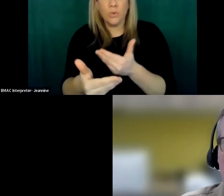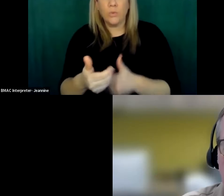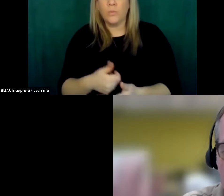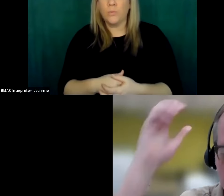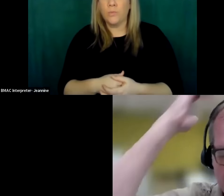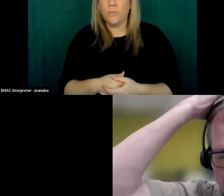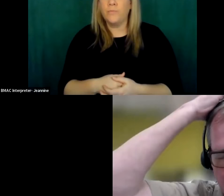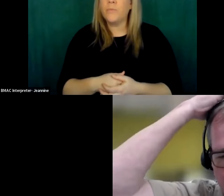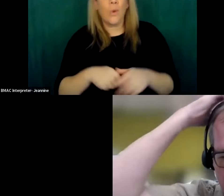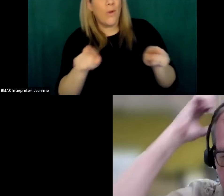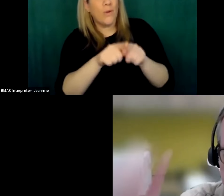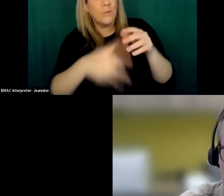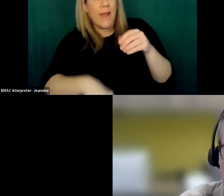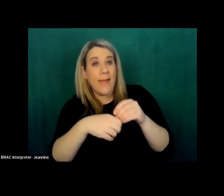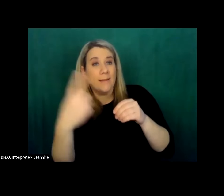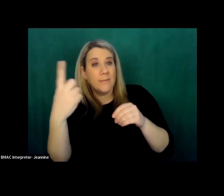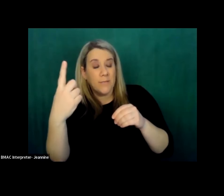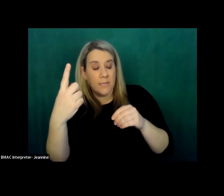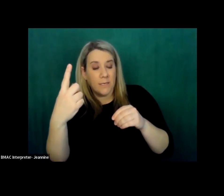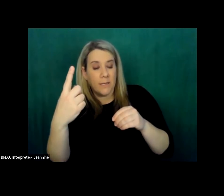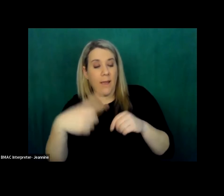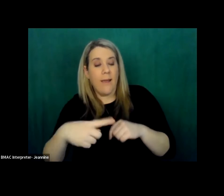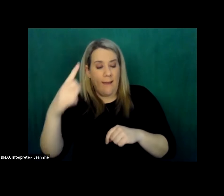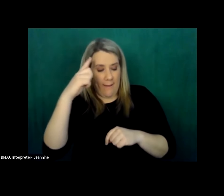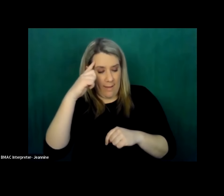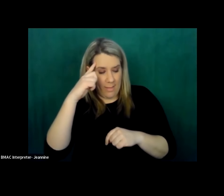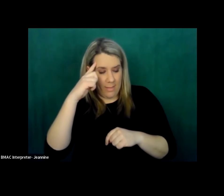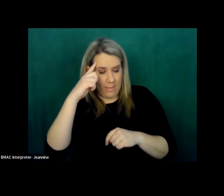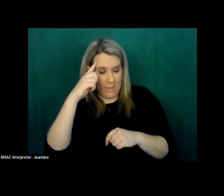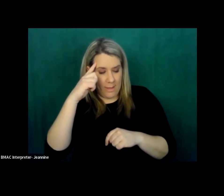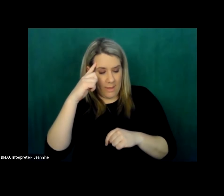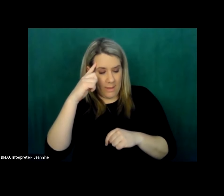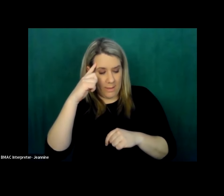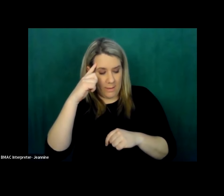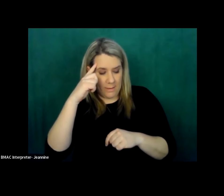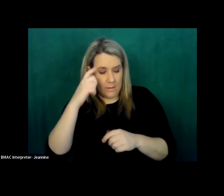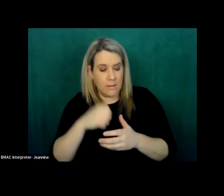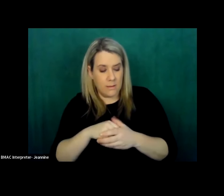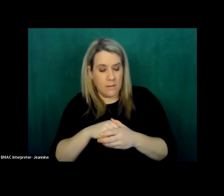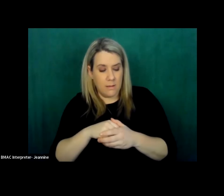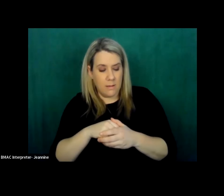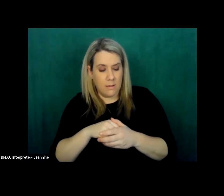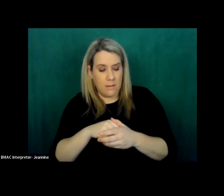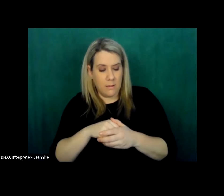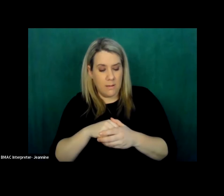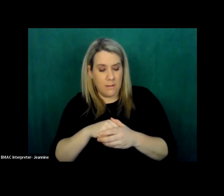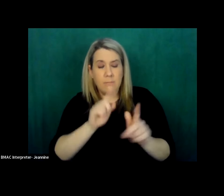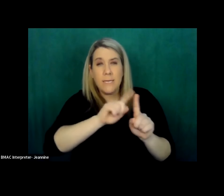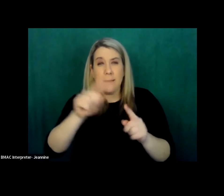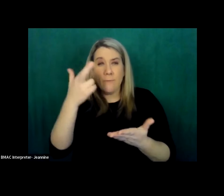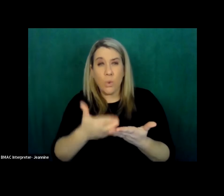And I'll also hop in a little bit and just say, I think the other benefit of some of these things like this in embedding resources is